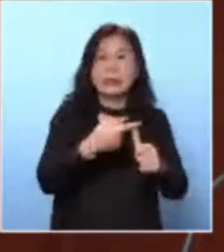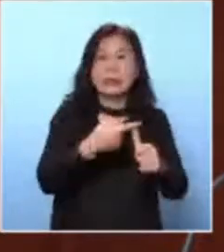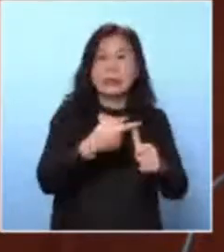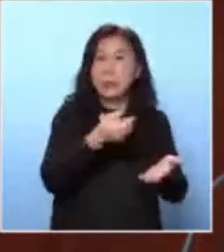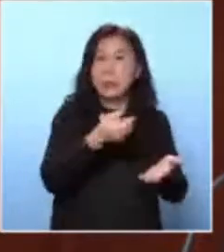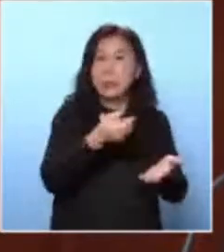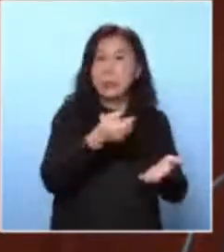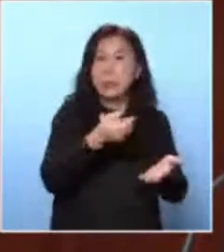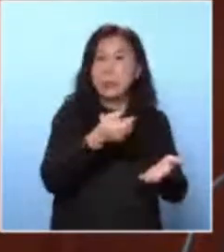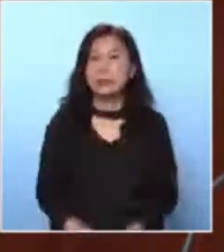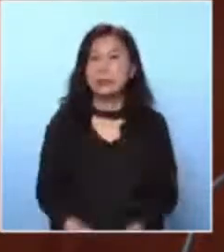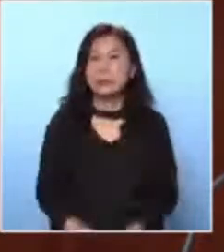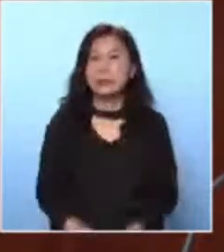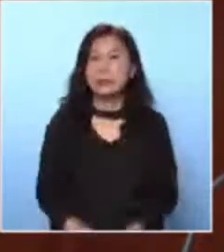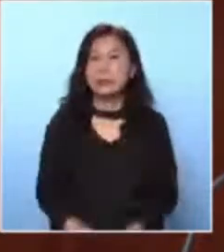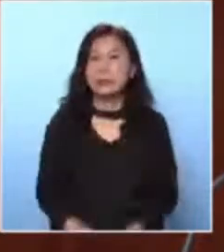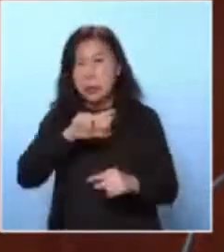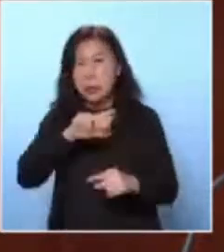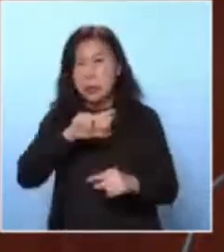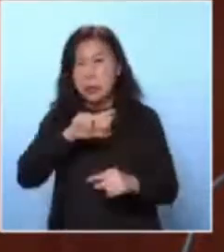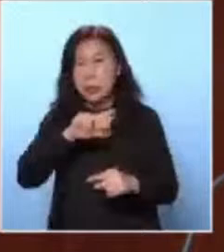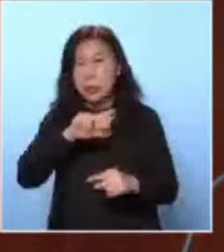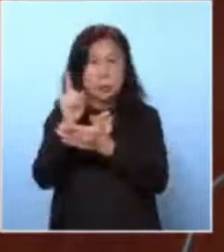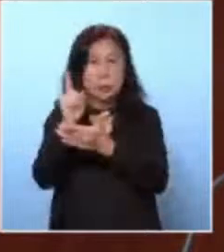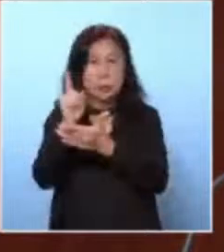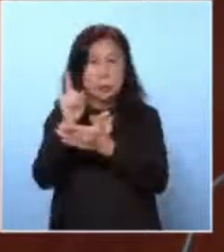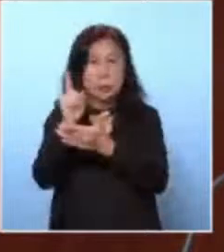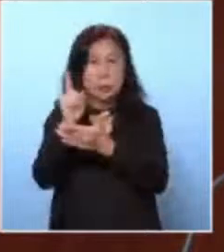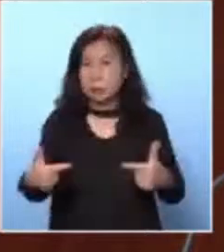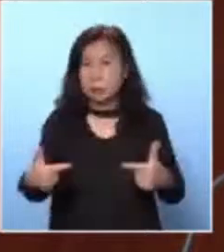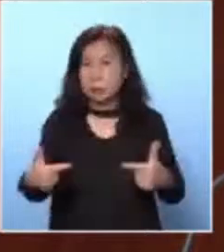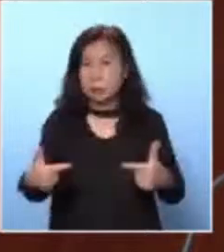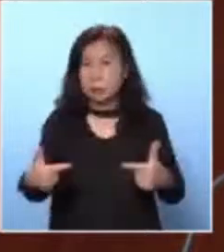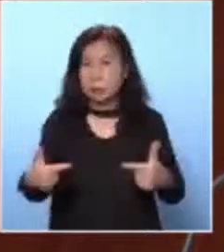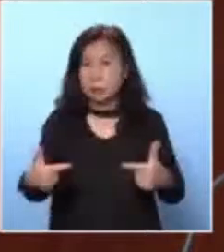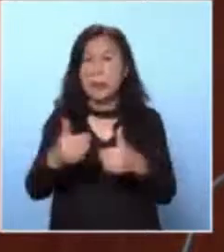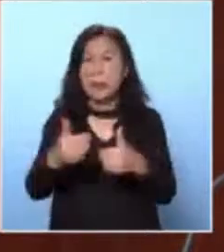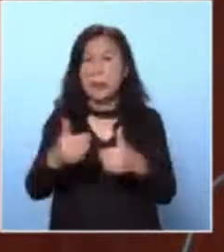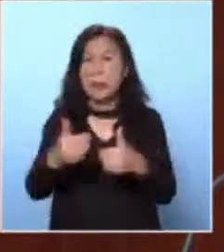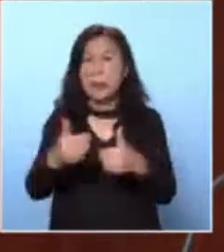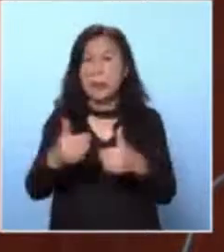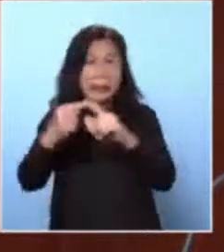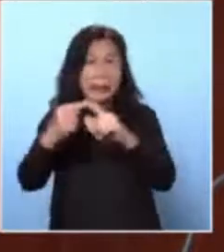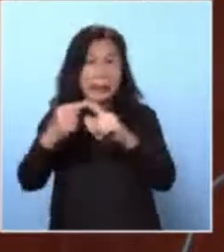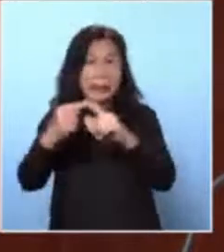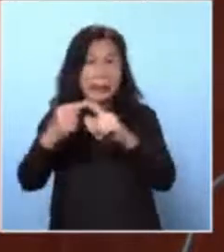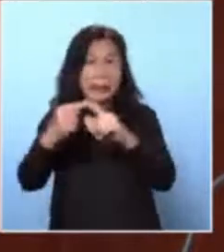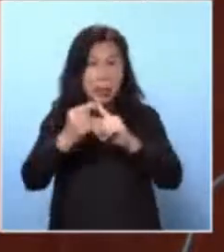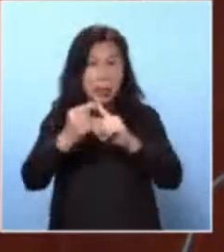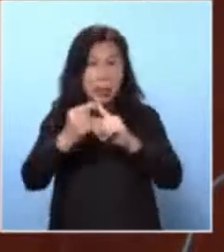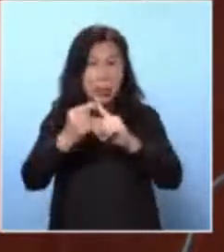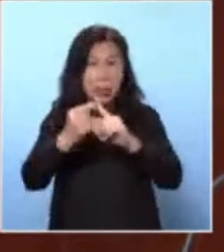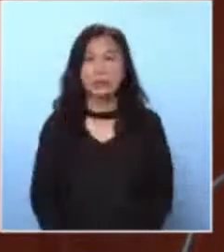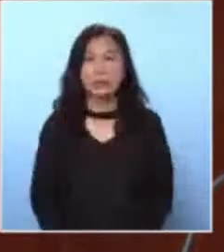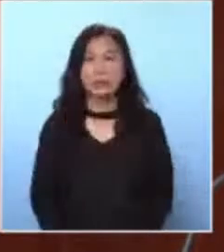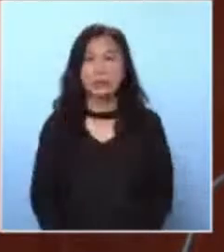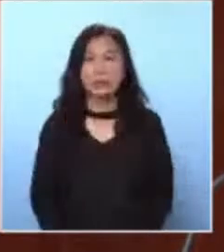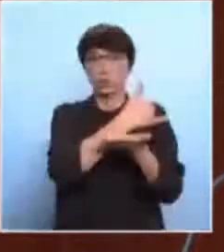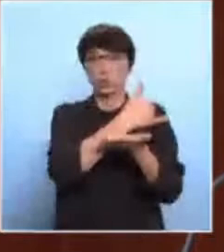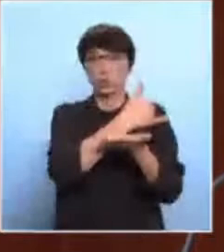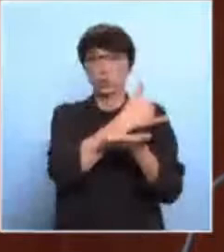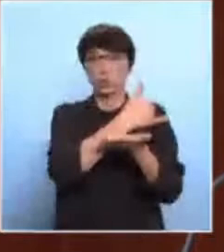an enhancement of the stamp duty refund arrangement introduced last year for eligible incoming talents,